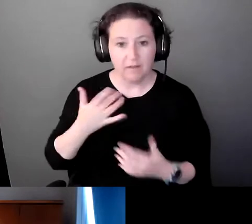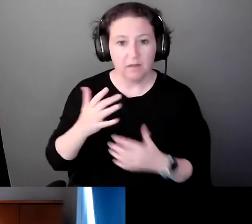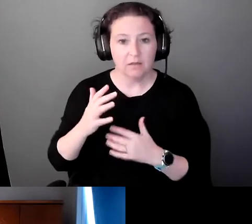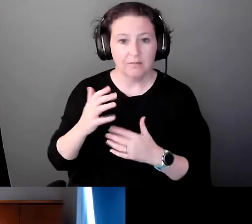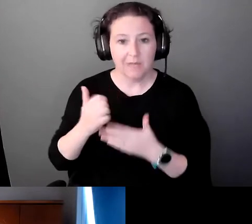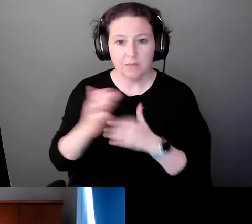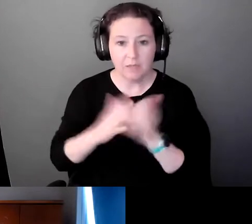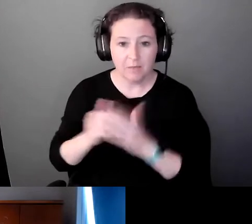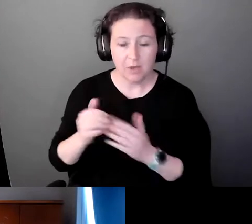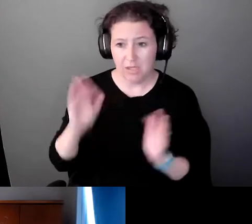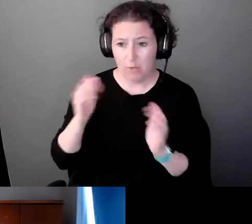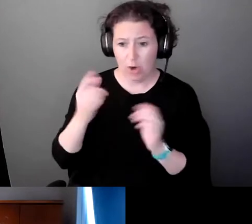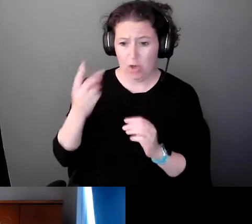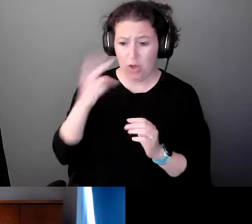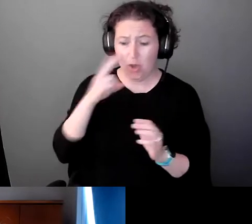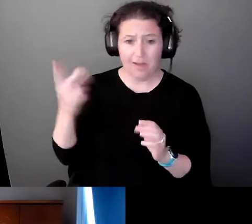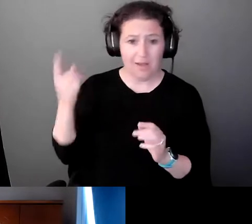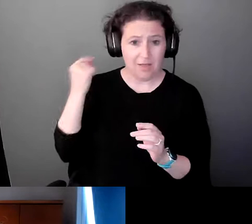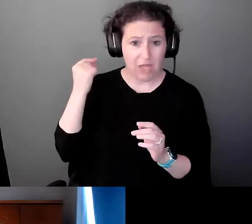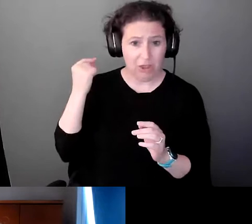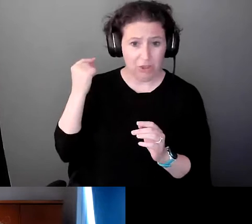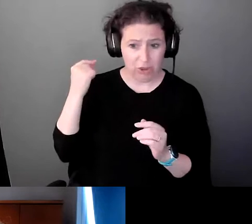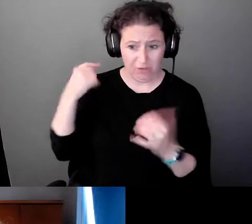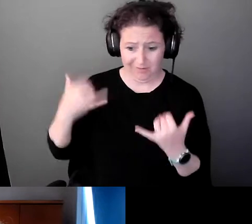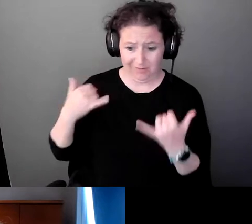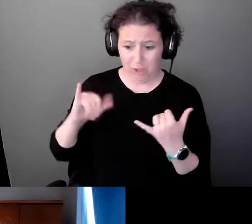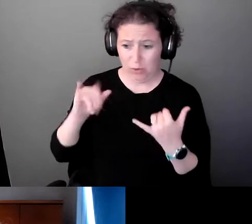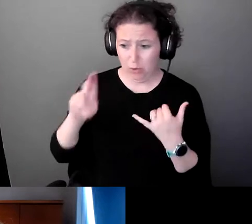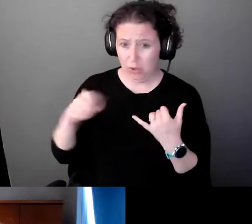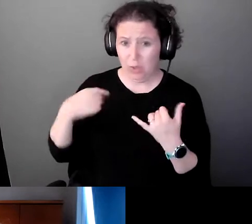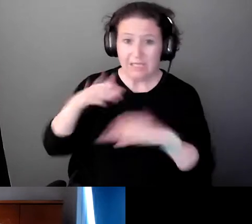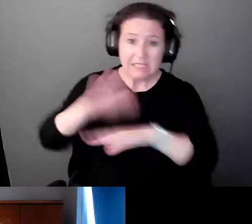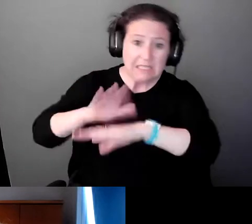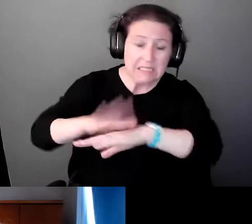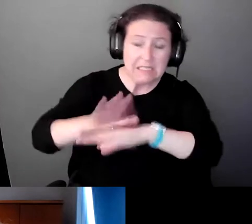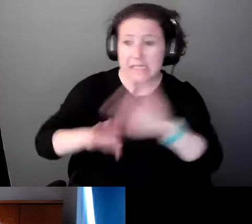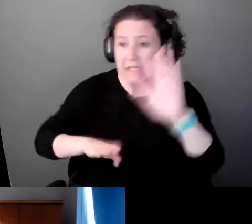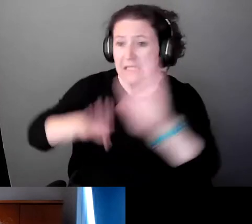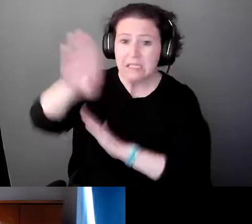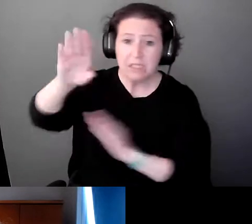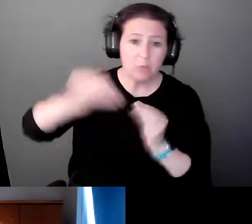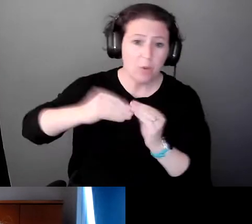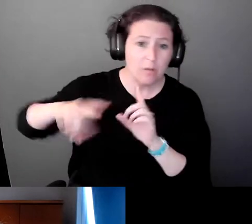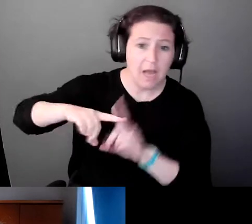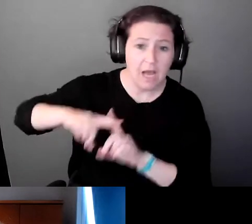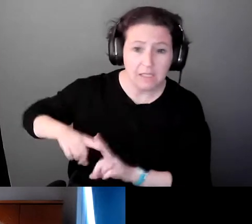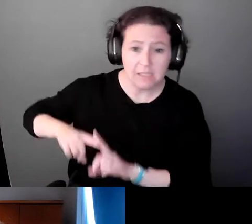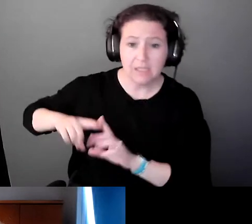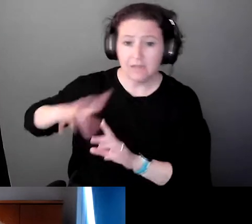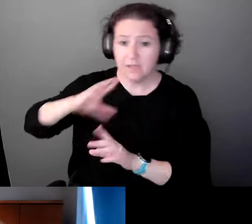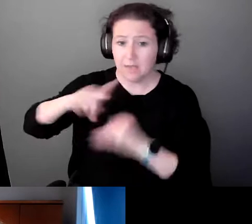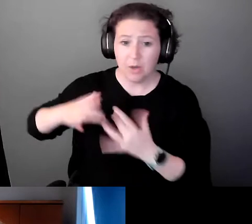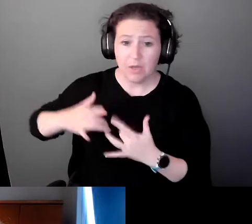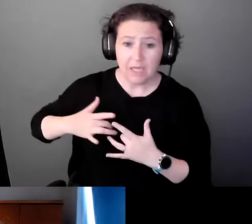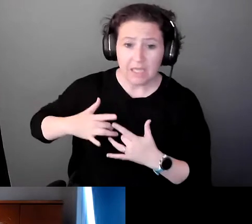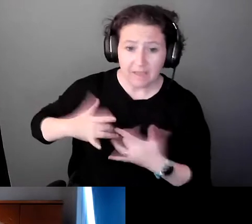year at this time when we were warning about an increase in cases and we were talking with event organizers about changing their